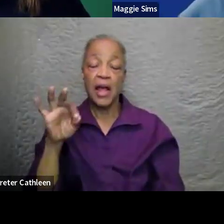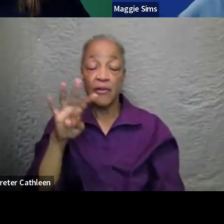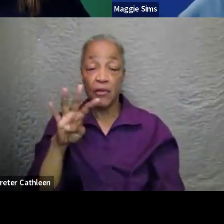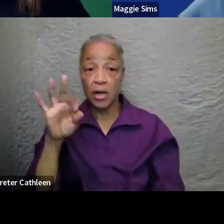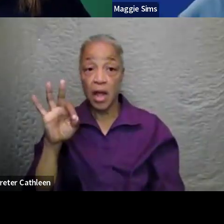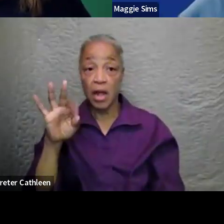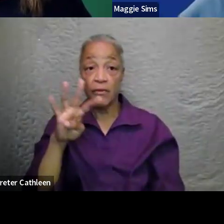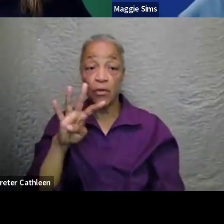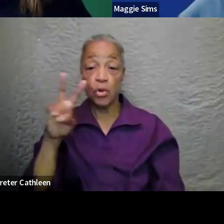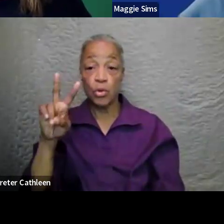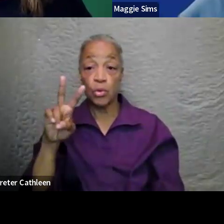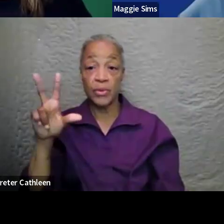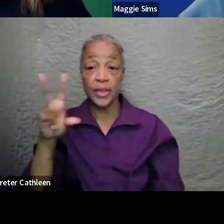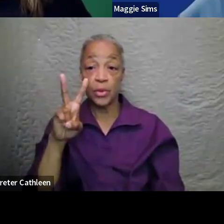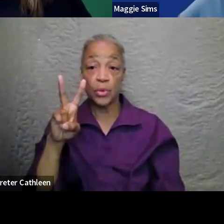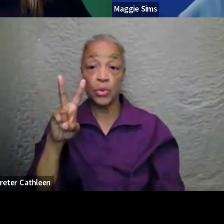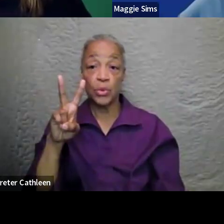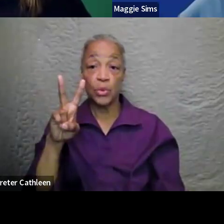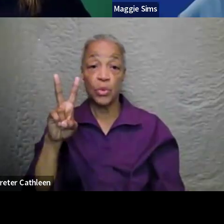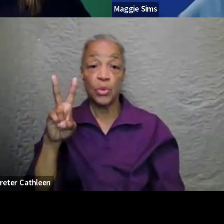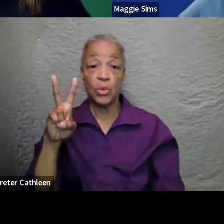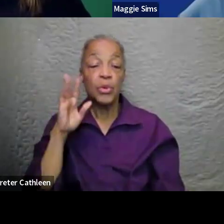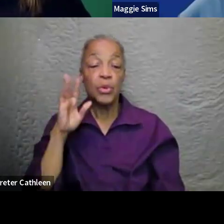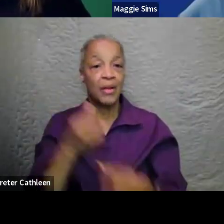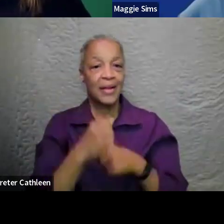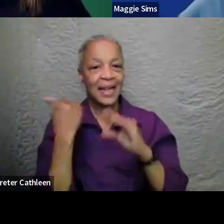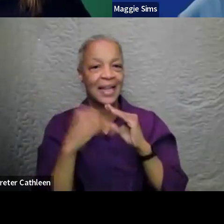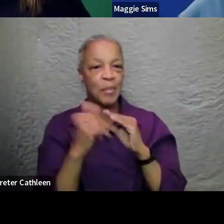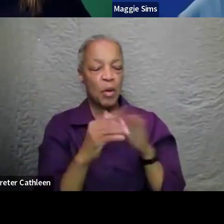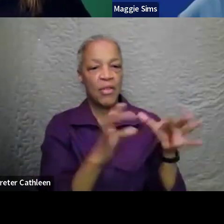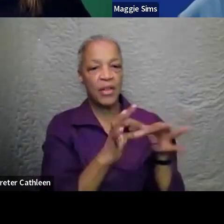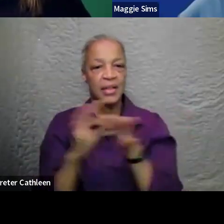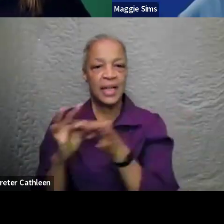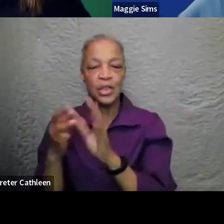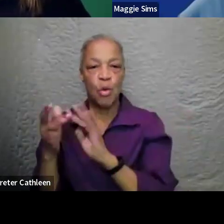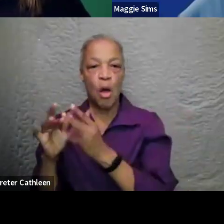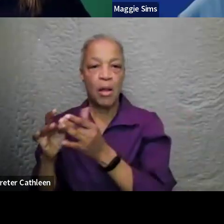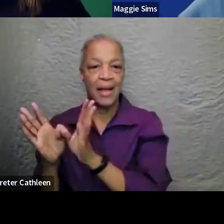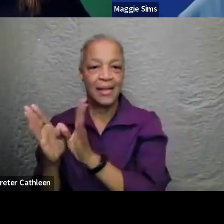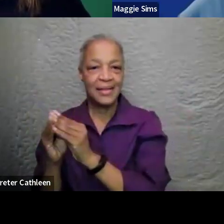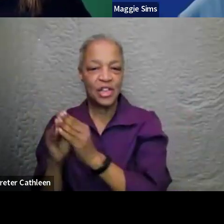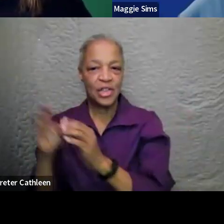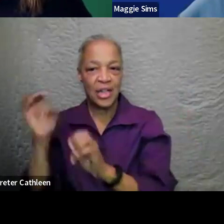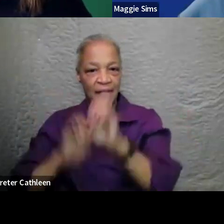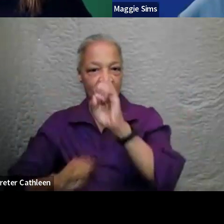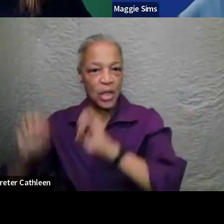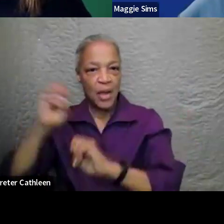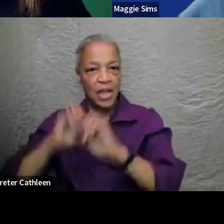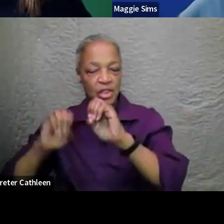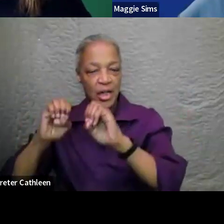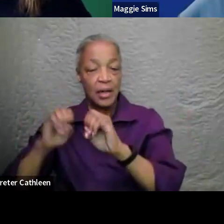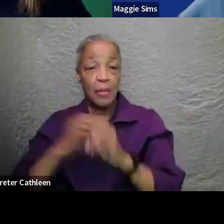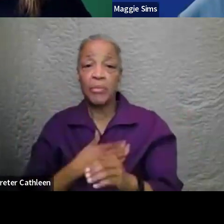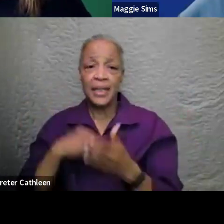1-800-949-4232. And you will receive an email with a link to the online session evaluation. We ask that you